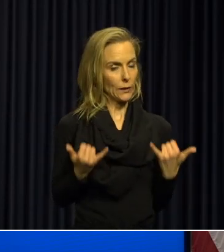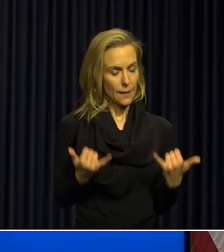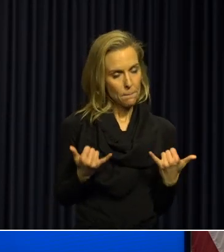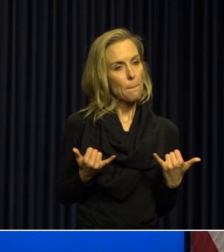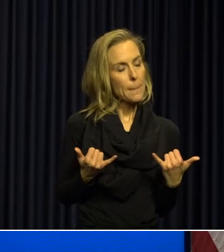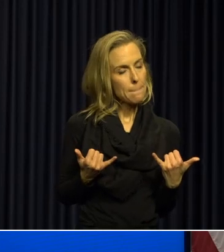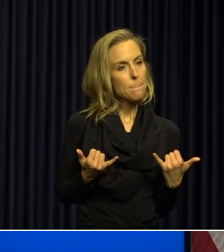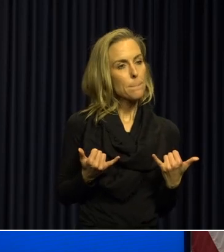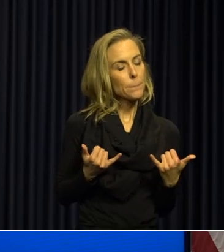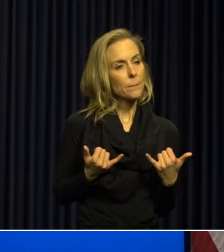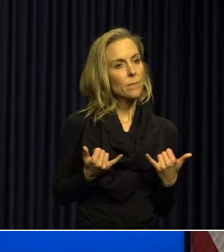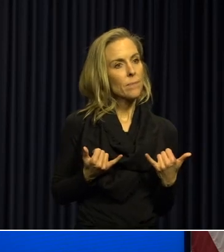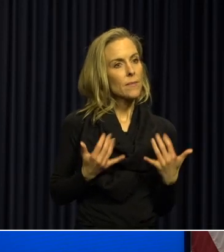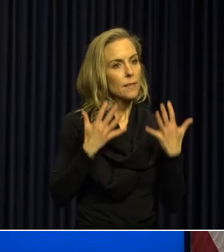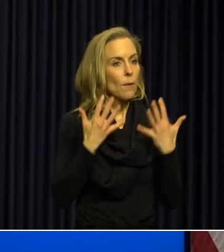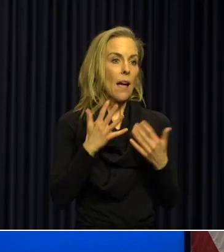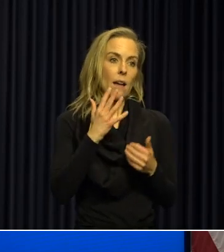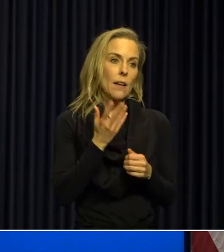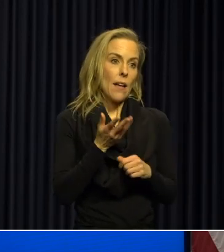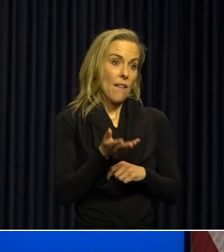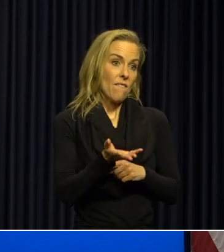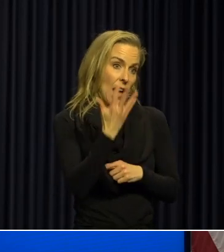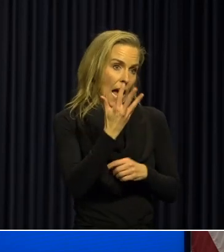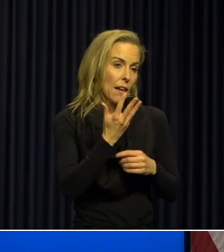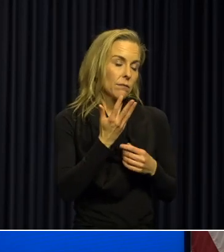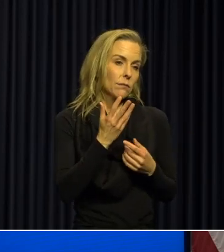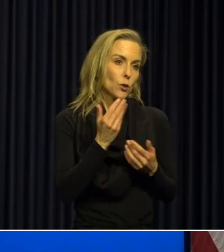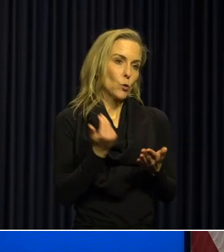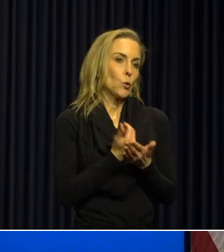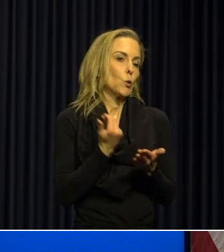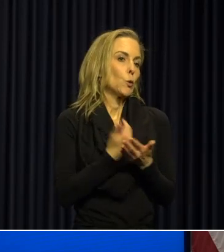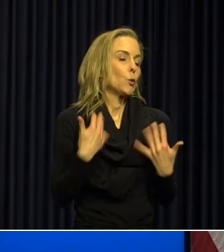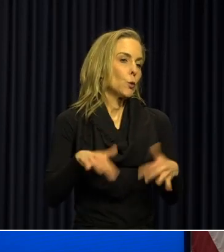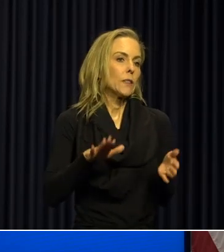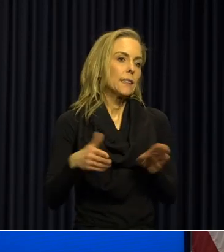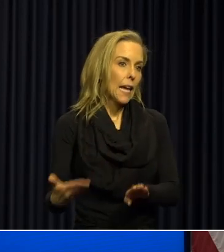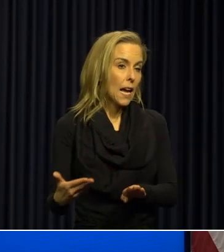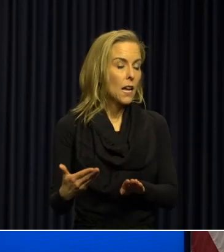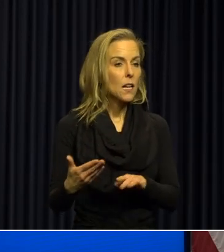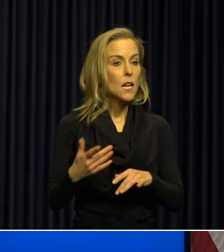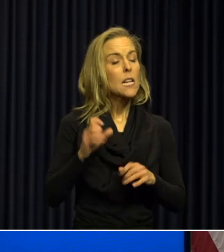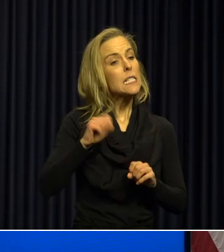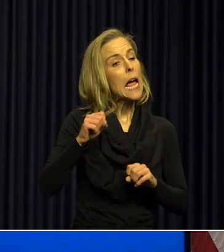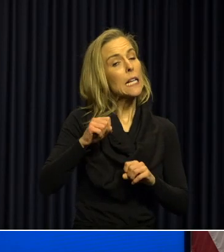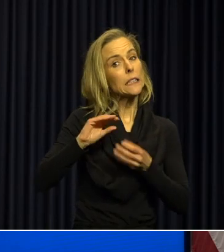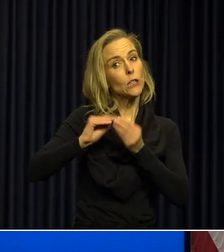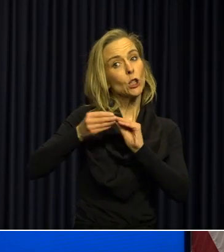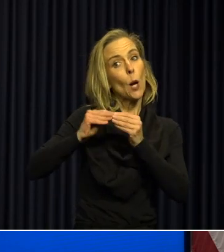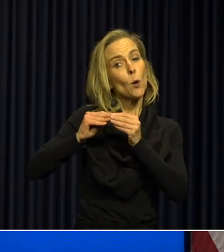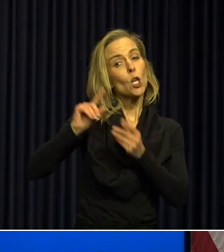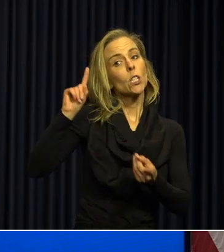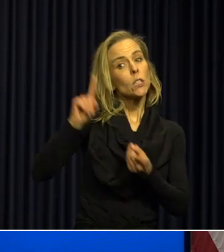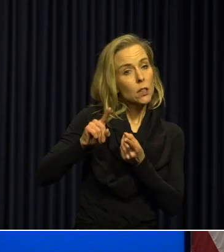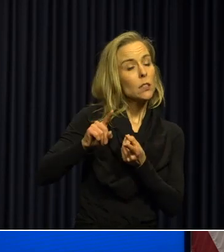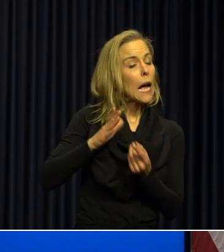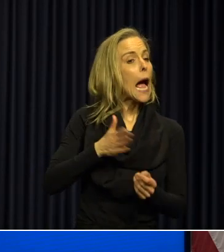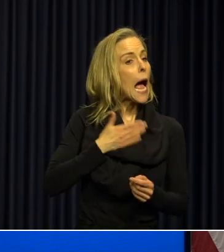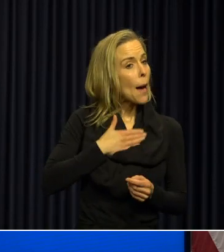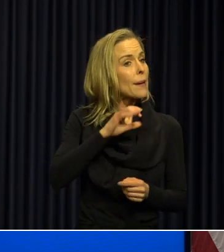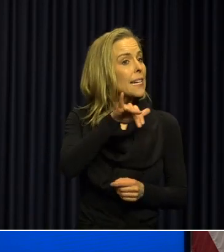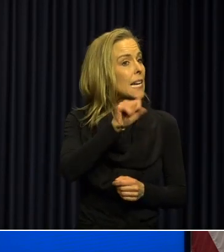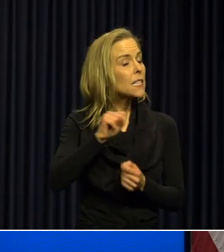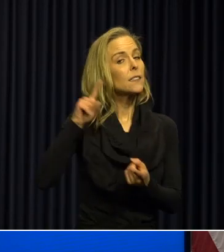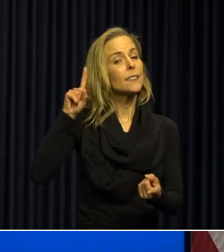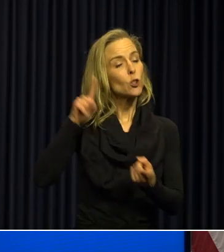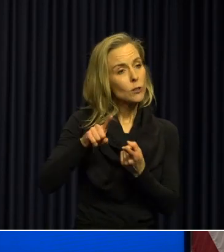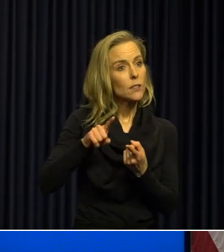have 5 new deaths. While that's lower than a number of other days, and we're glad that we've seen it decrease at